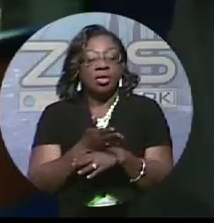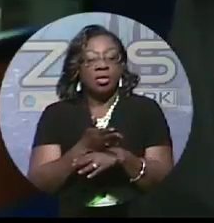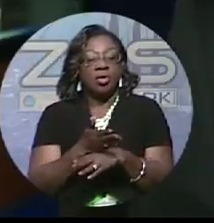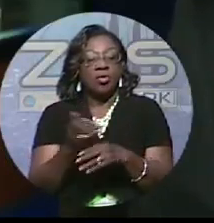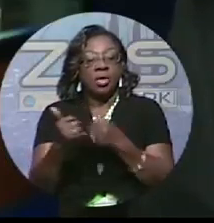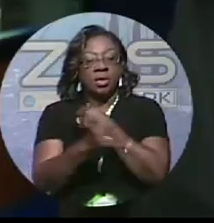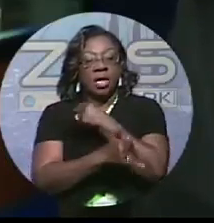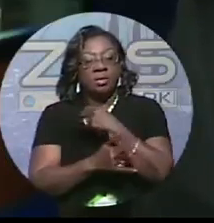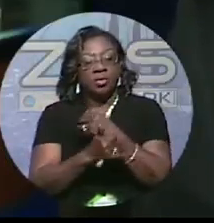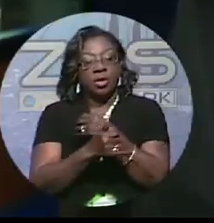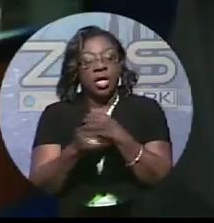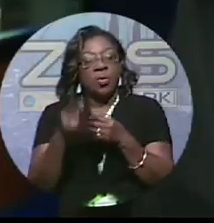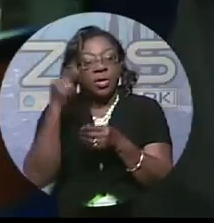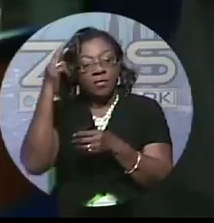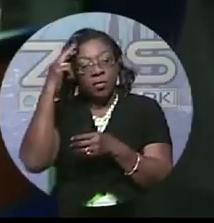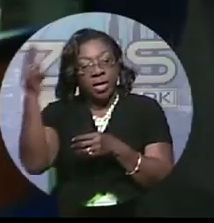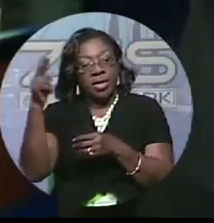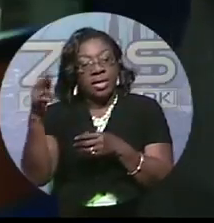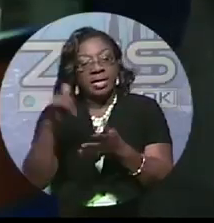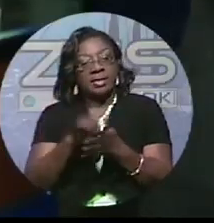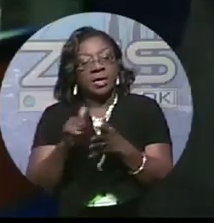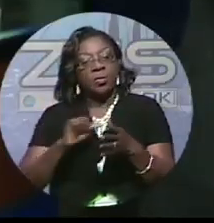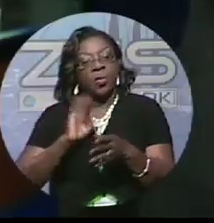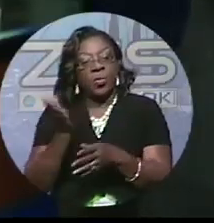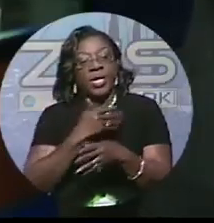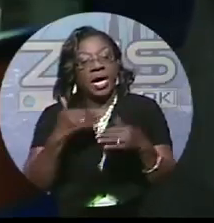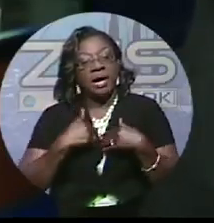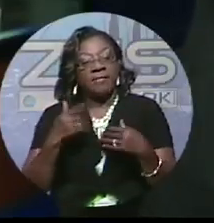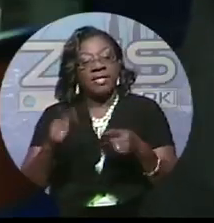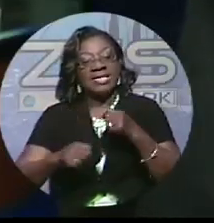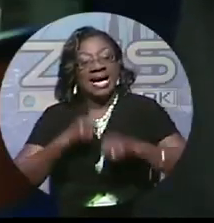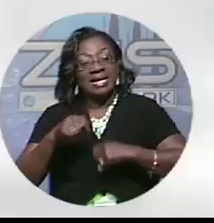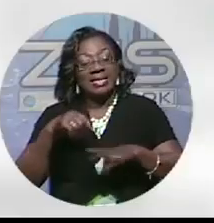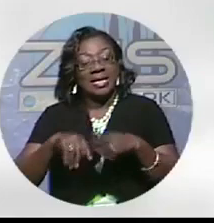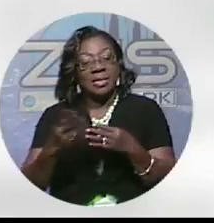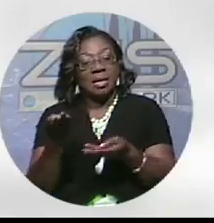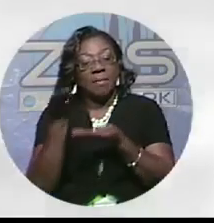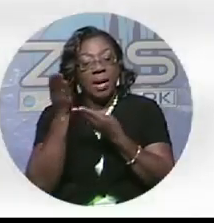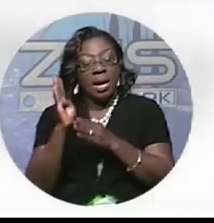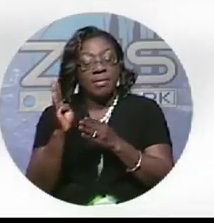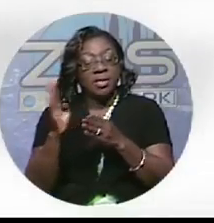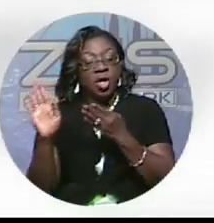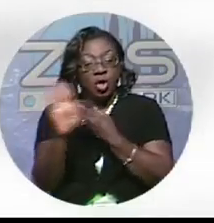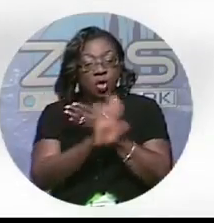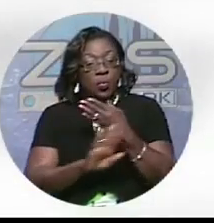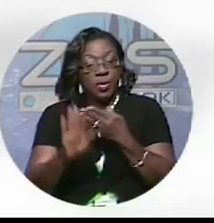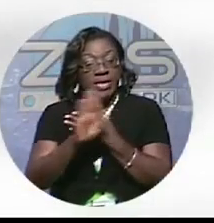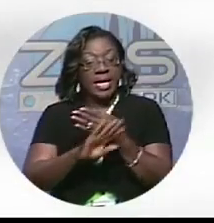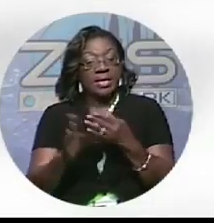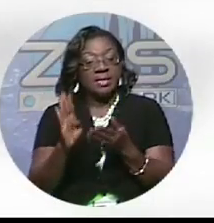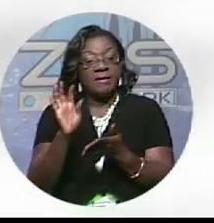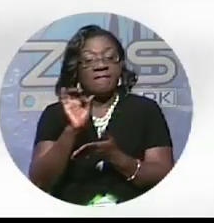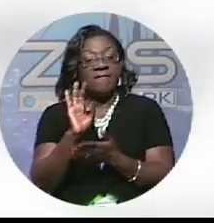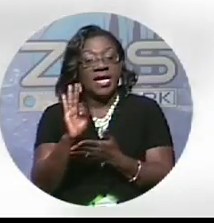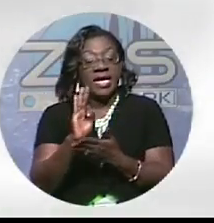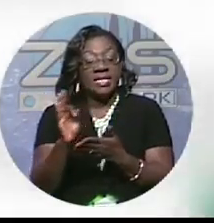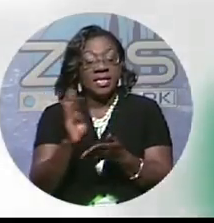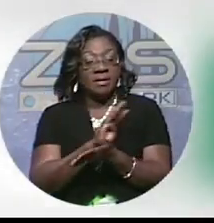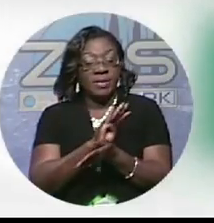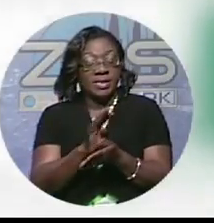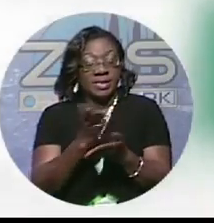I think we have to recognize that we have the talent in the Bahamas to protect our industry. We don't have bearer shares. We haven't had bearer